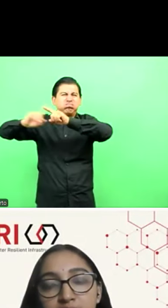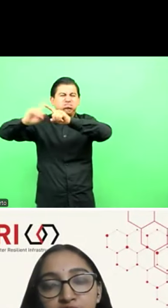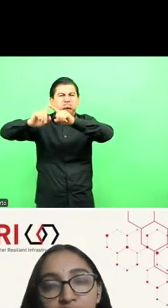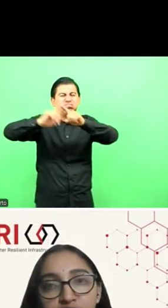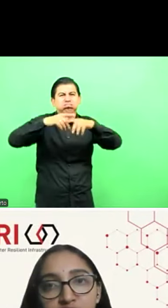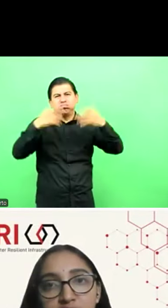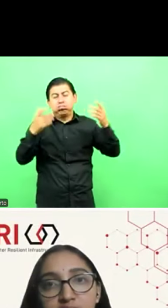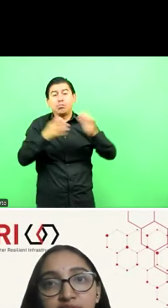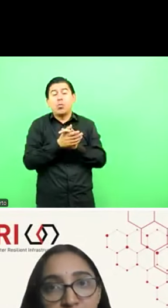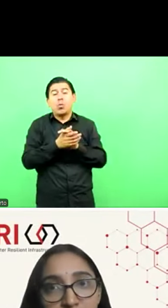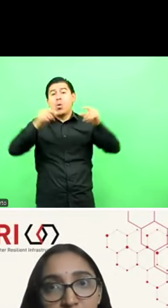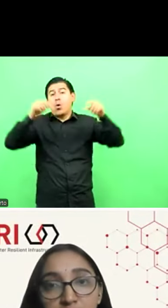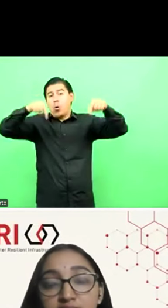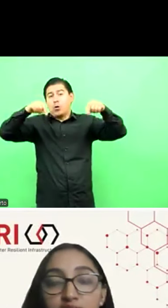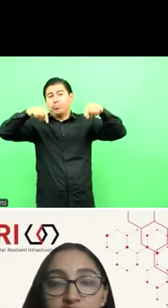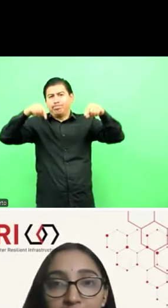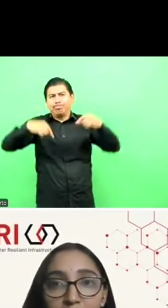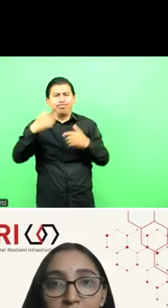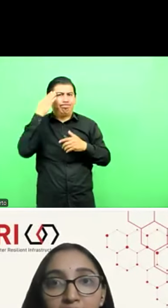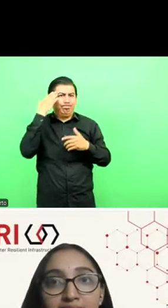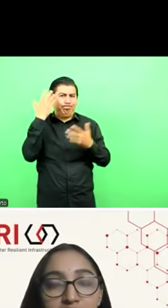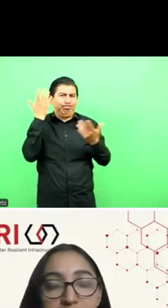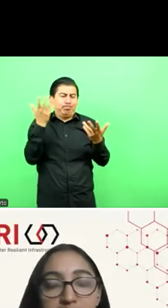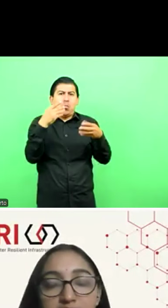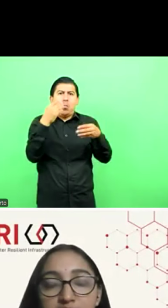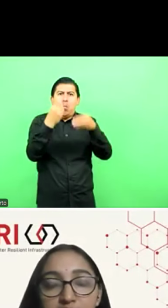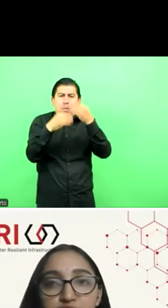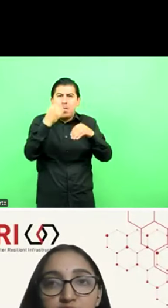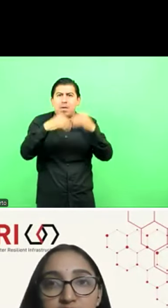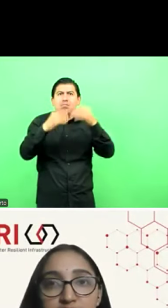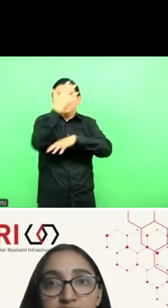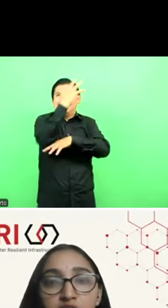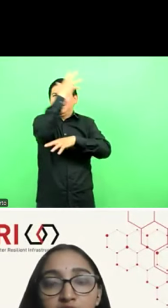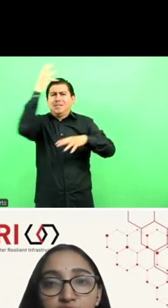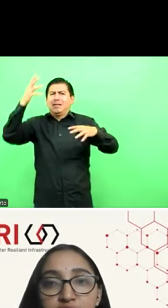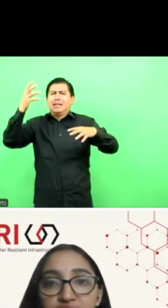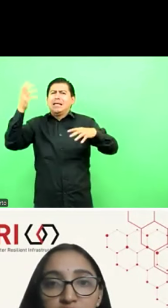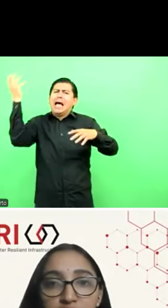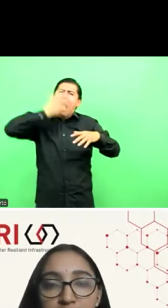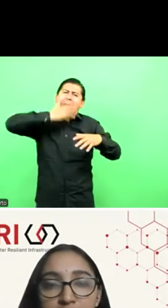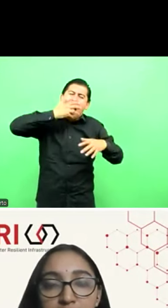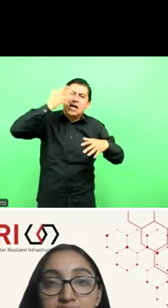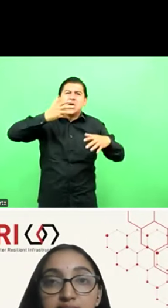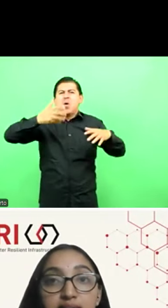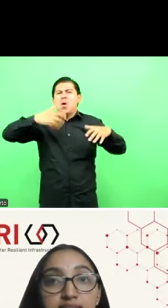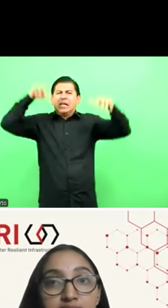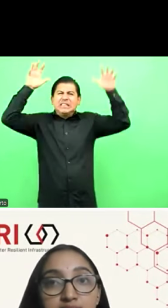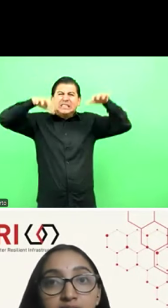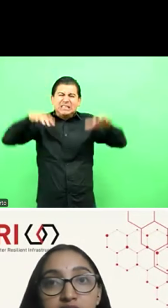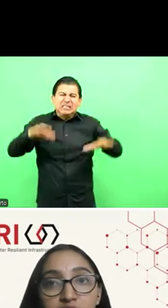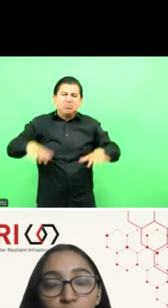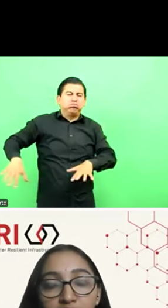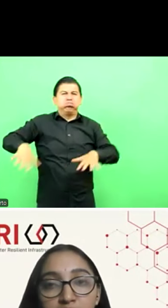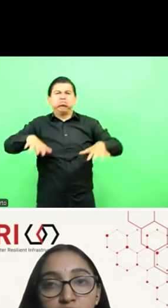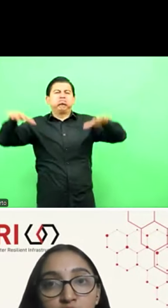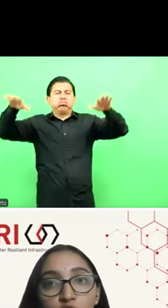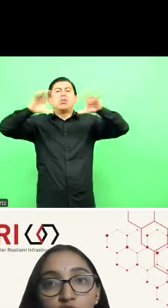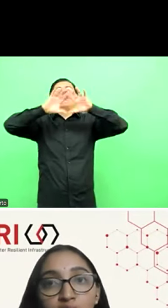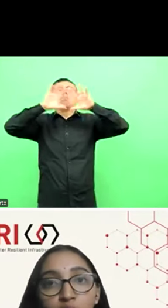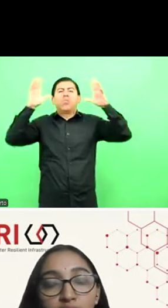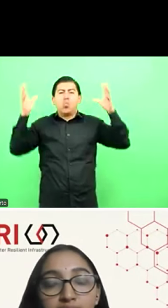existing infrastructure deficit, resource gap, and limited technical resources, it was found that these are the regions that require